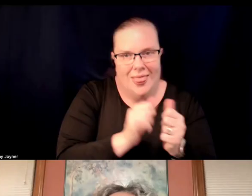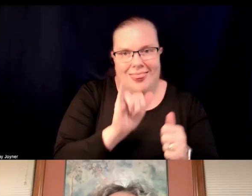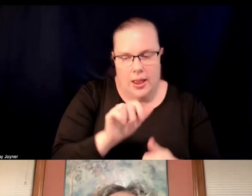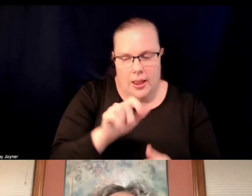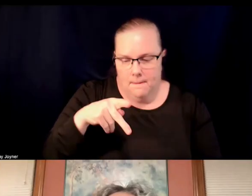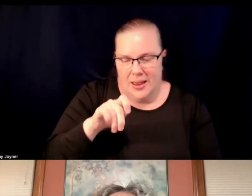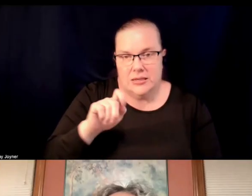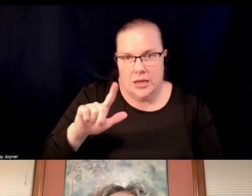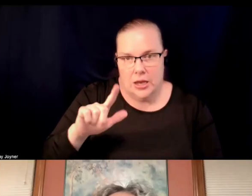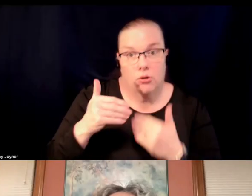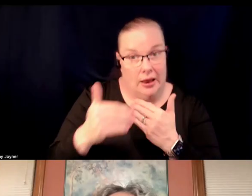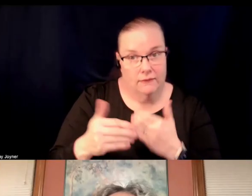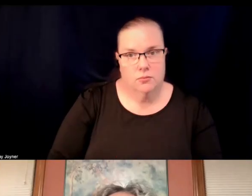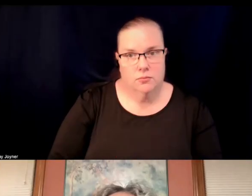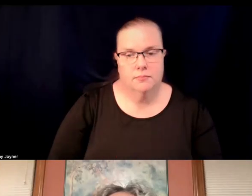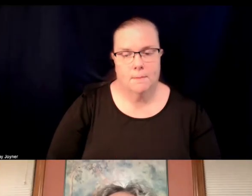afterwards.